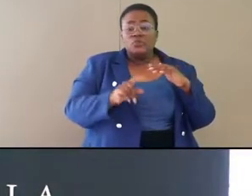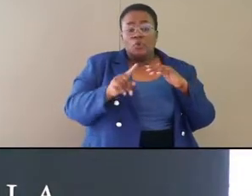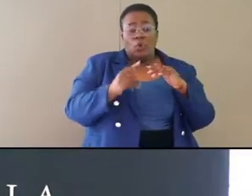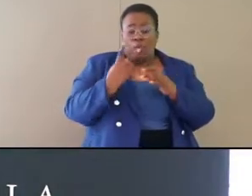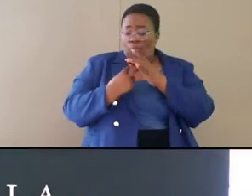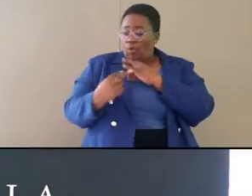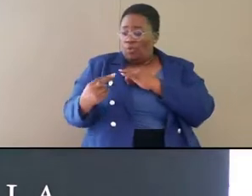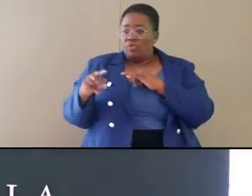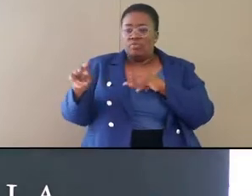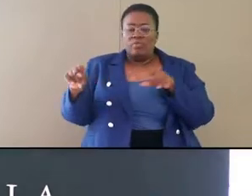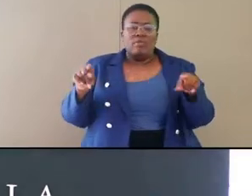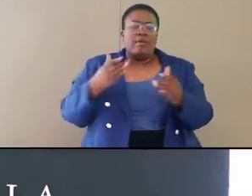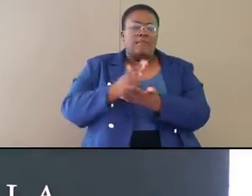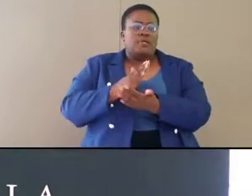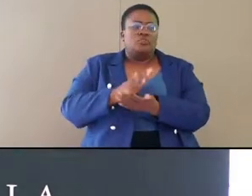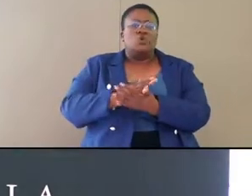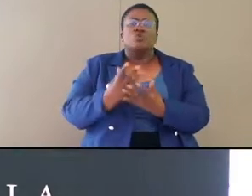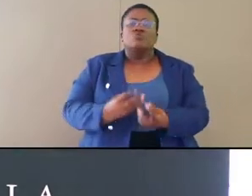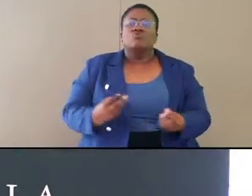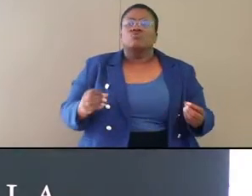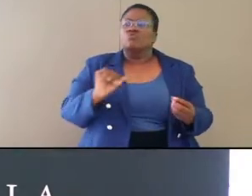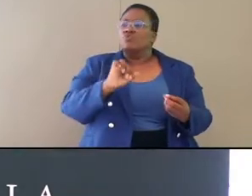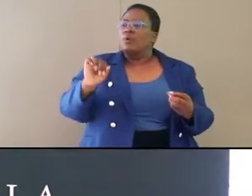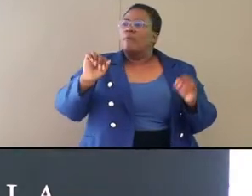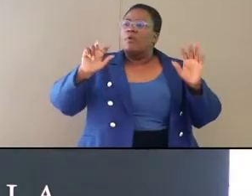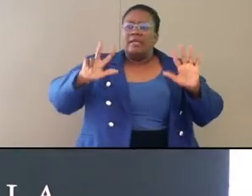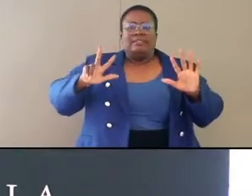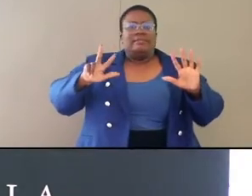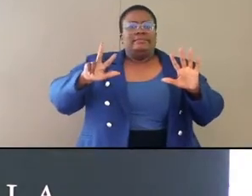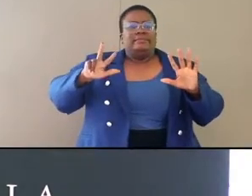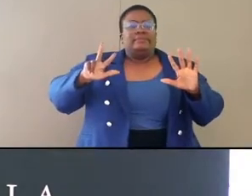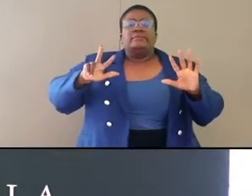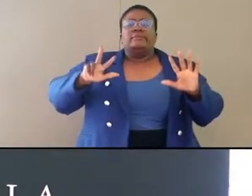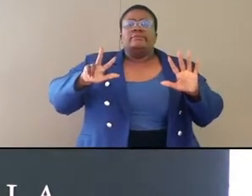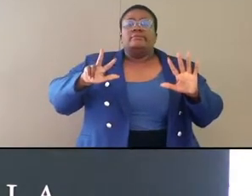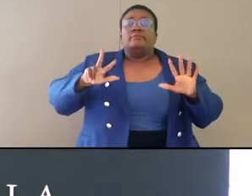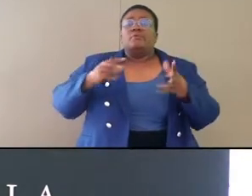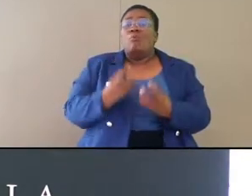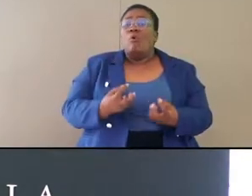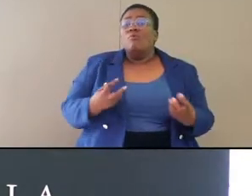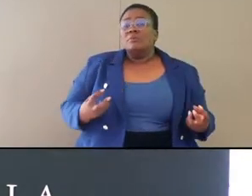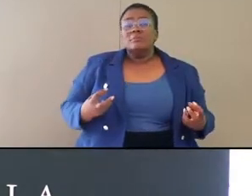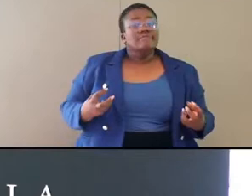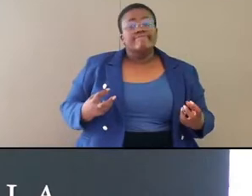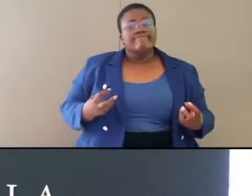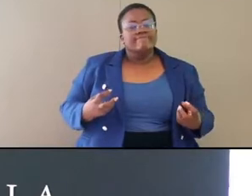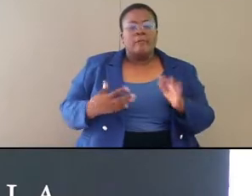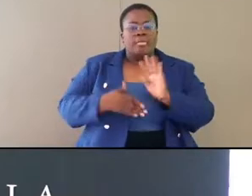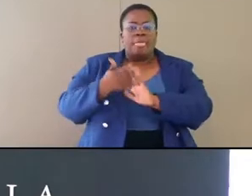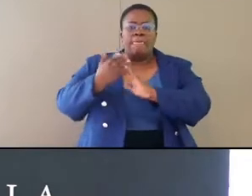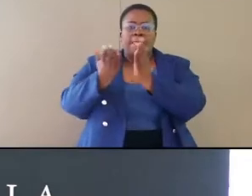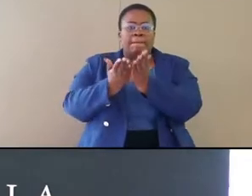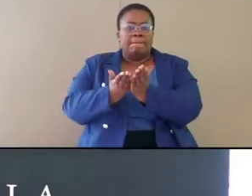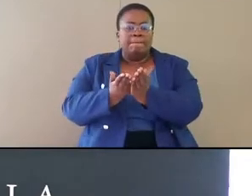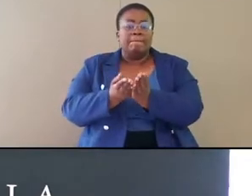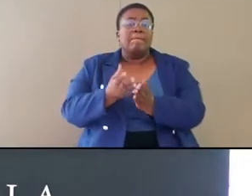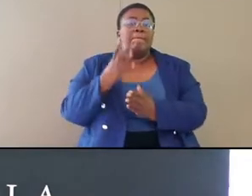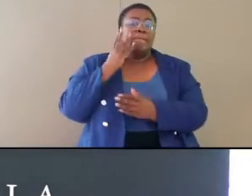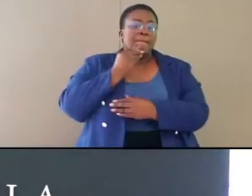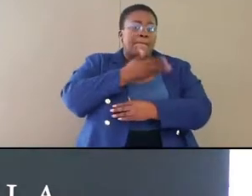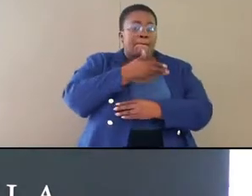their eight children will come out of poverty by ensuring that they go to school. And my grandmother